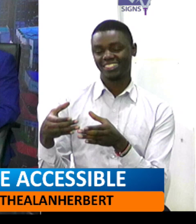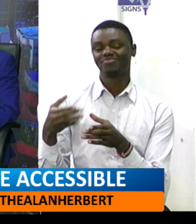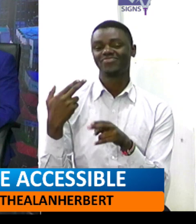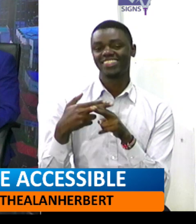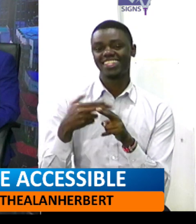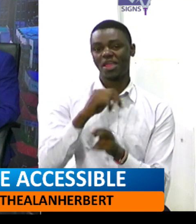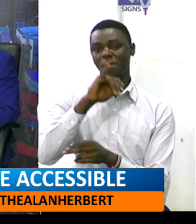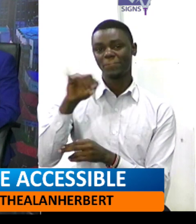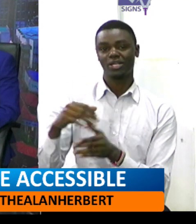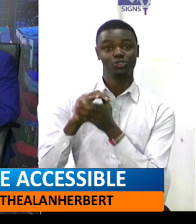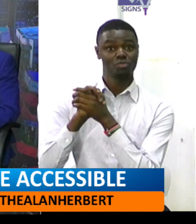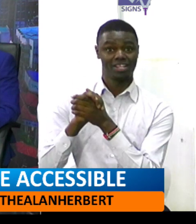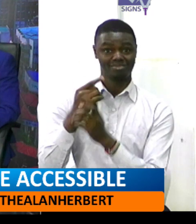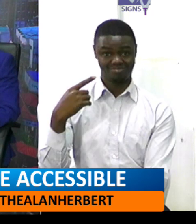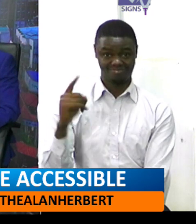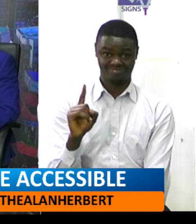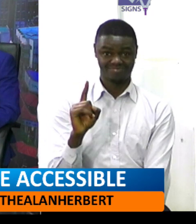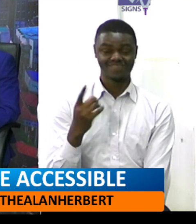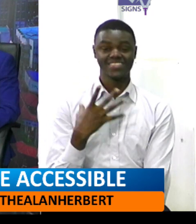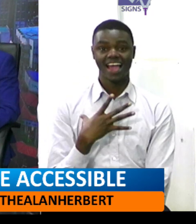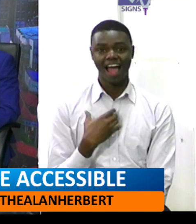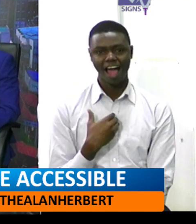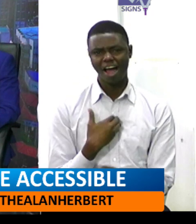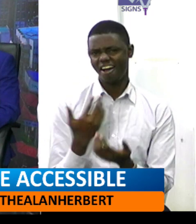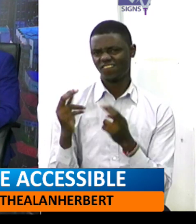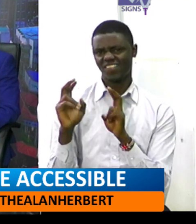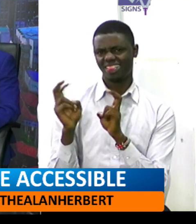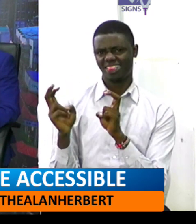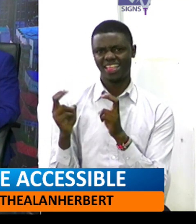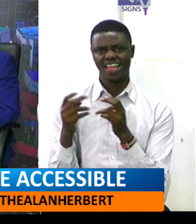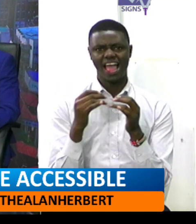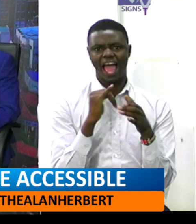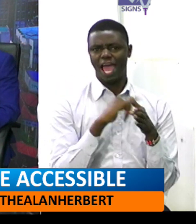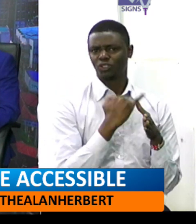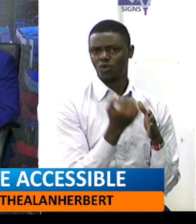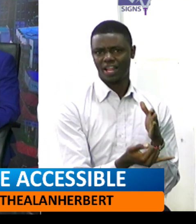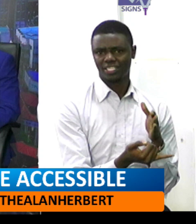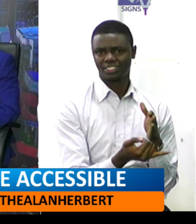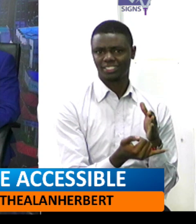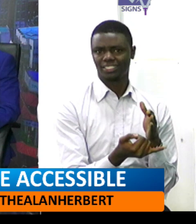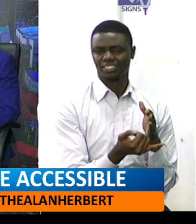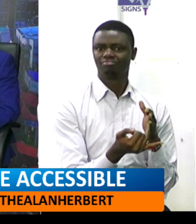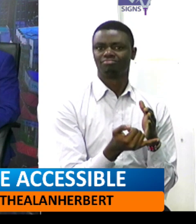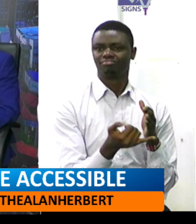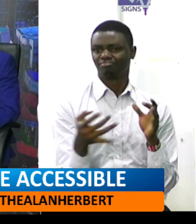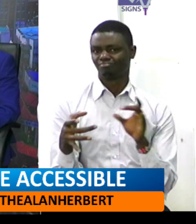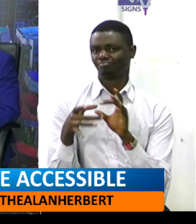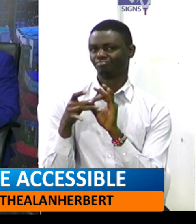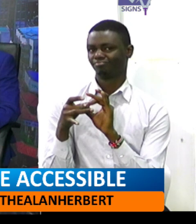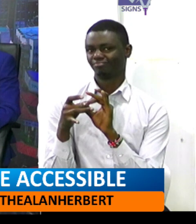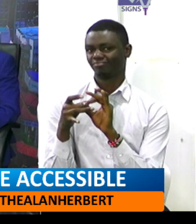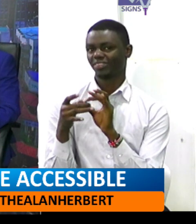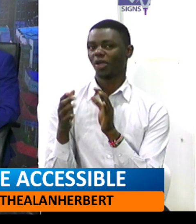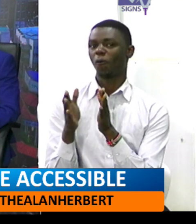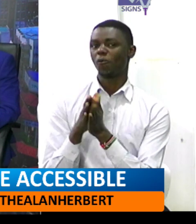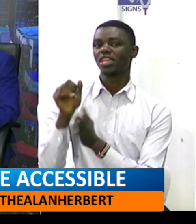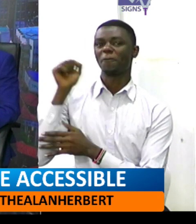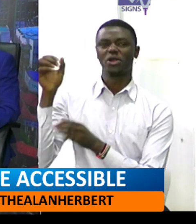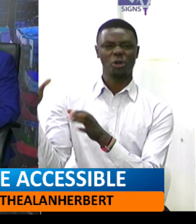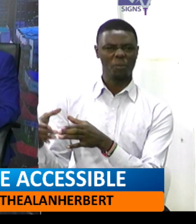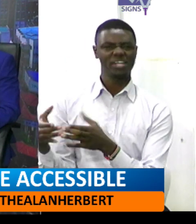is called Jubilee, and there was this connotation that the insurance firm might be associated in any way